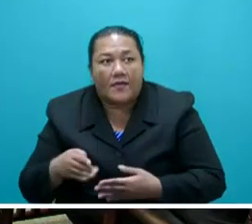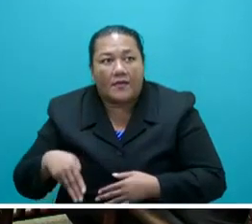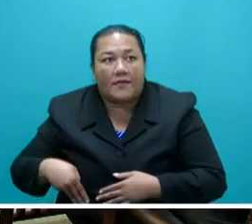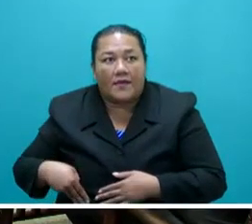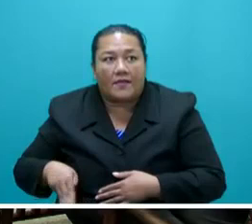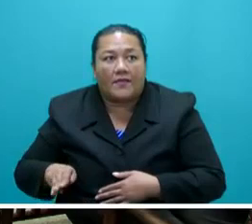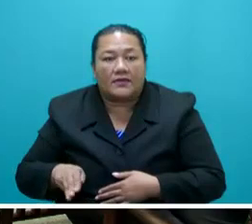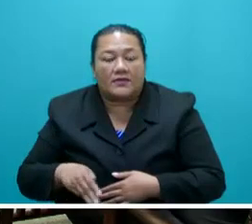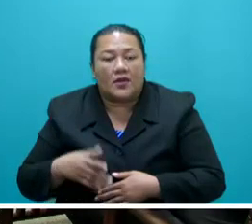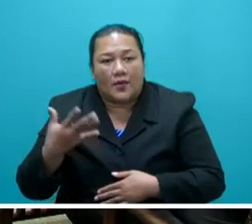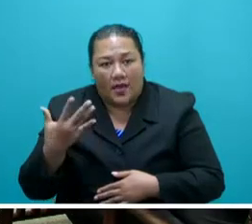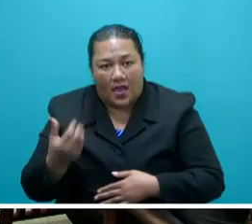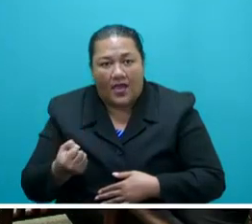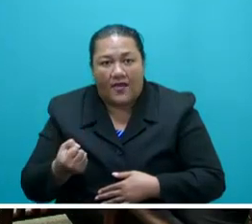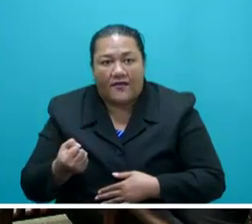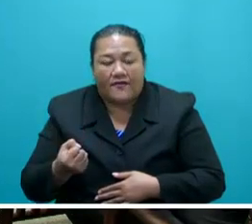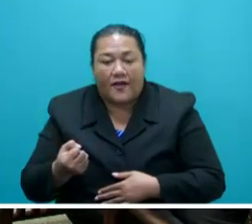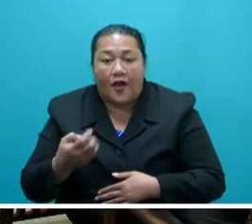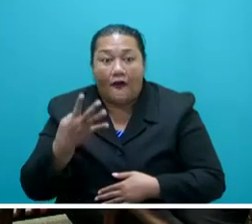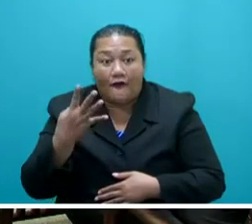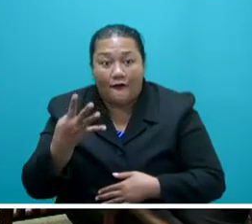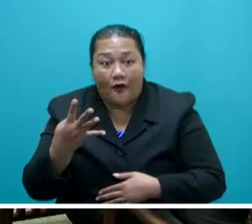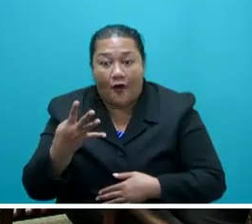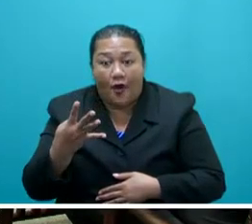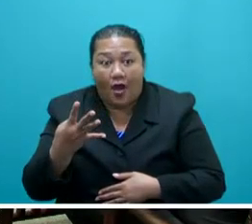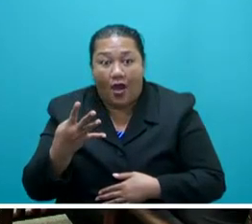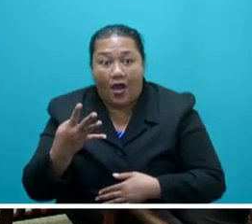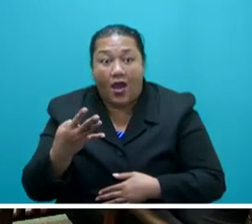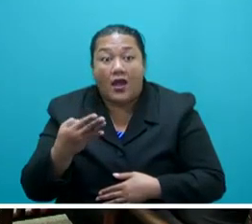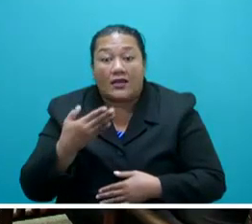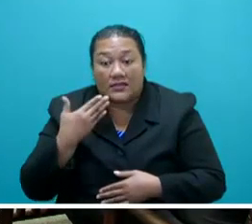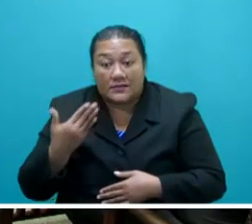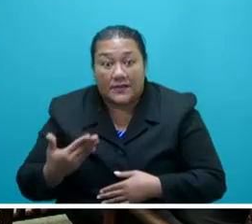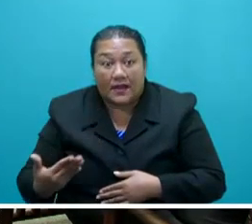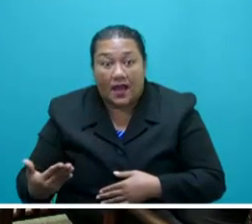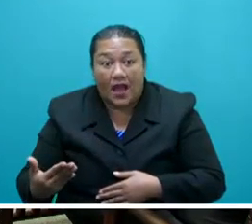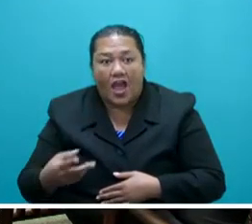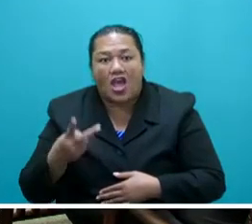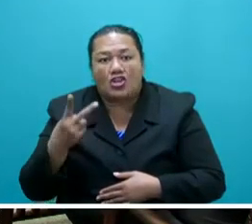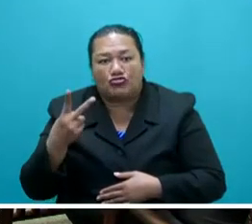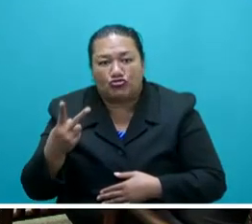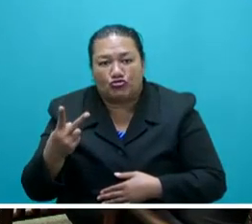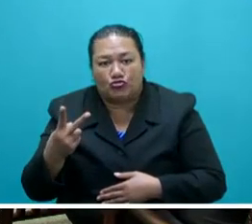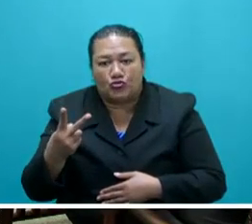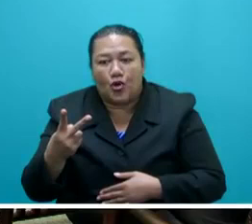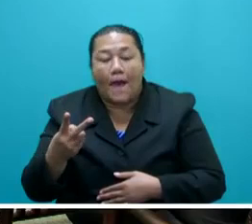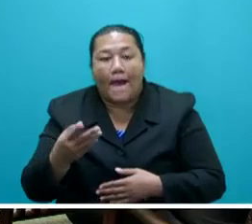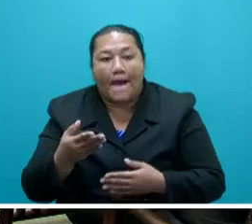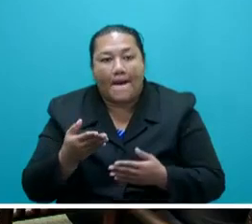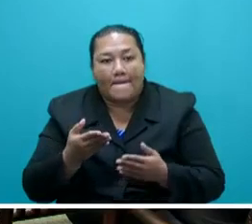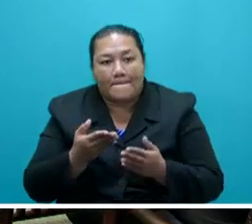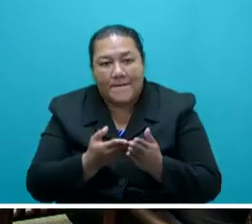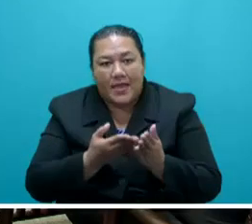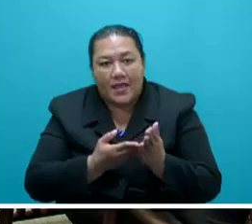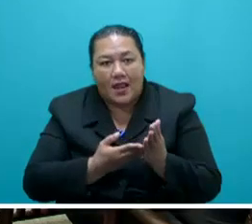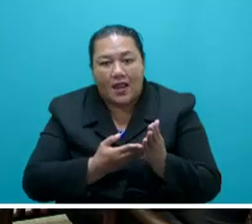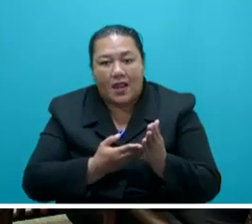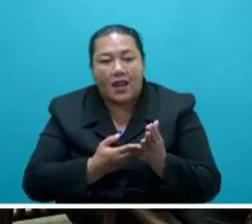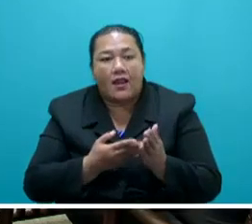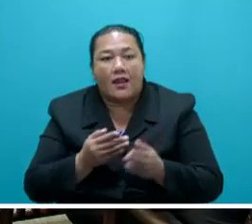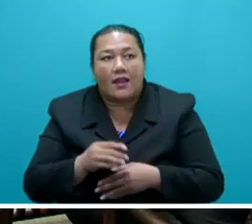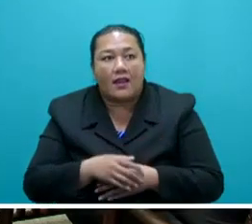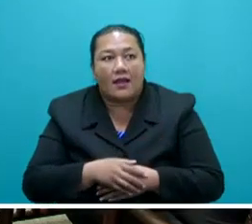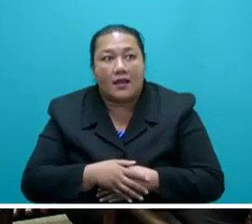we still have 4 speakers and we have 2 bills. I have taken into account what the